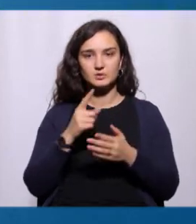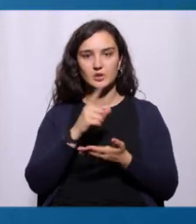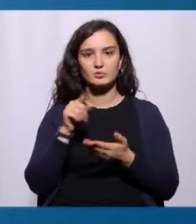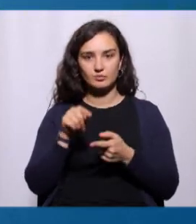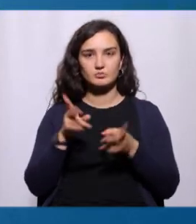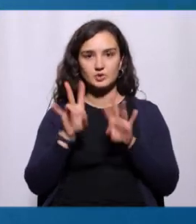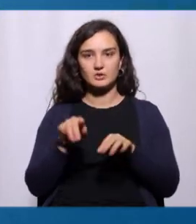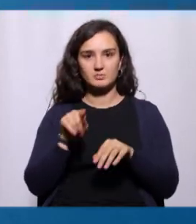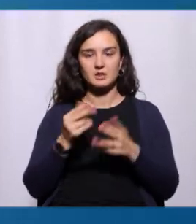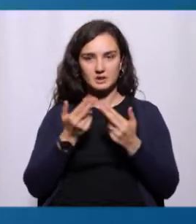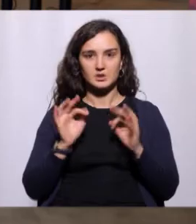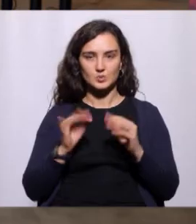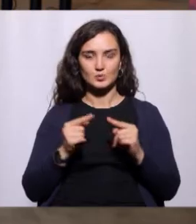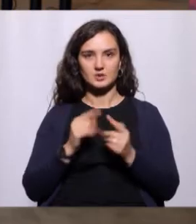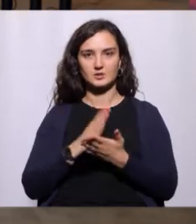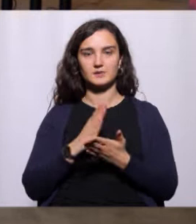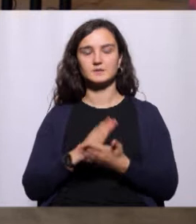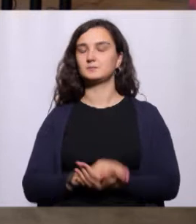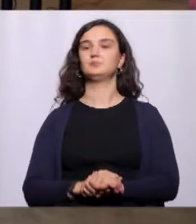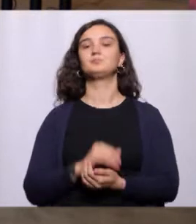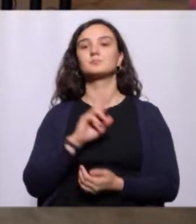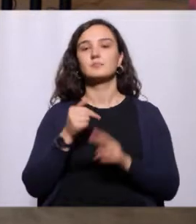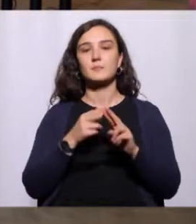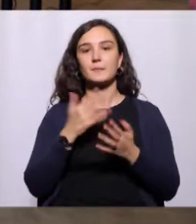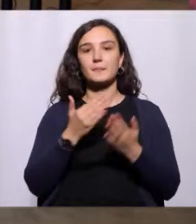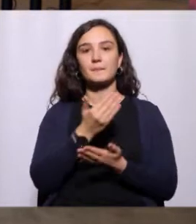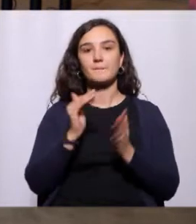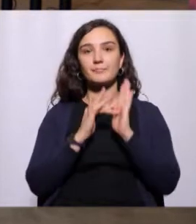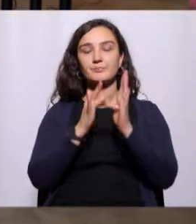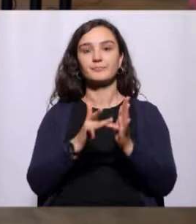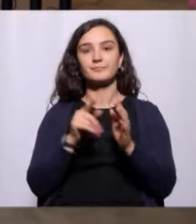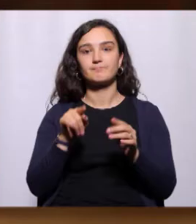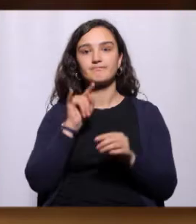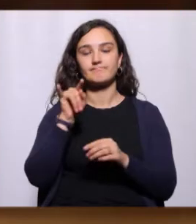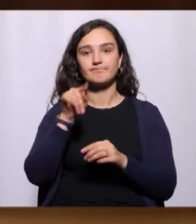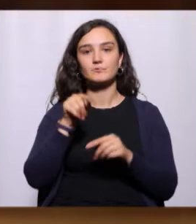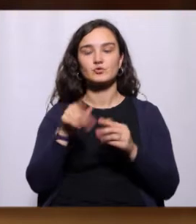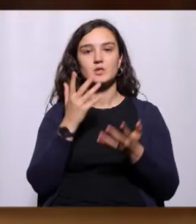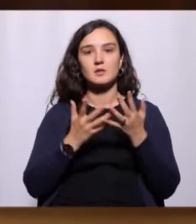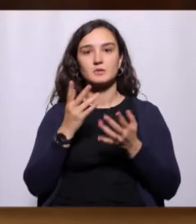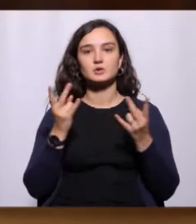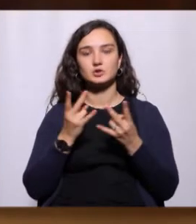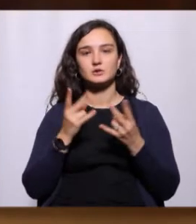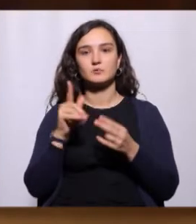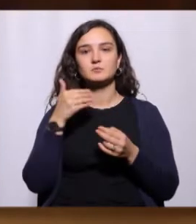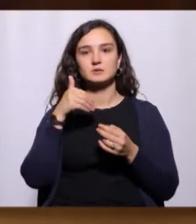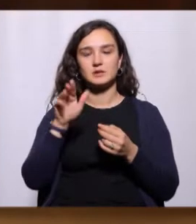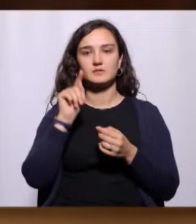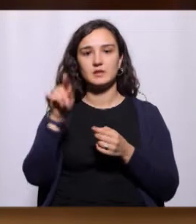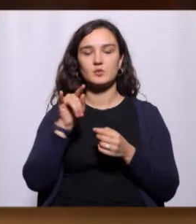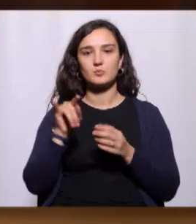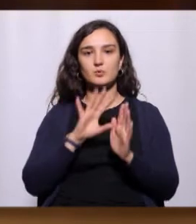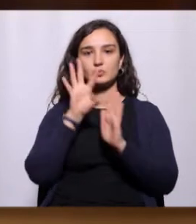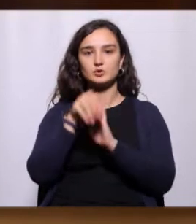you stay there. Absolutely right, Mr. Carter. And if you are traveling by plane, you probably need to go to the